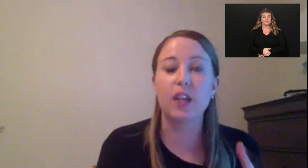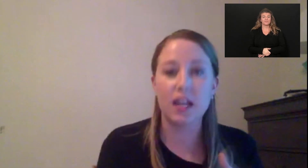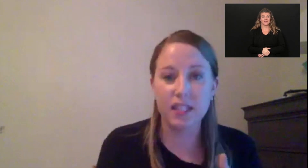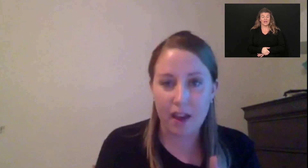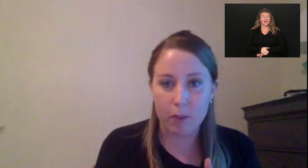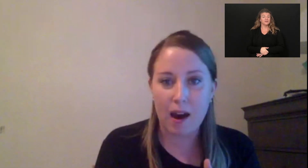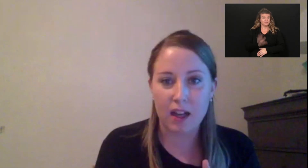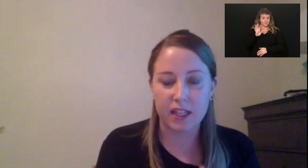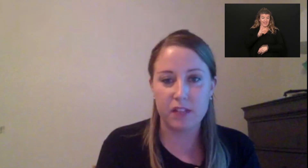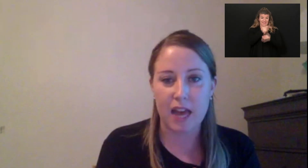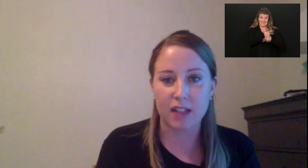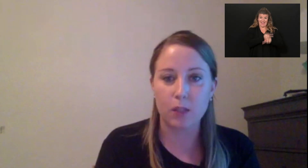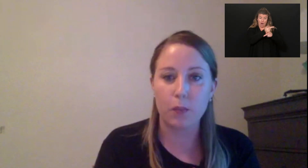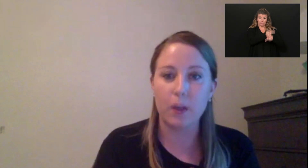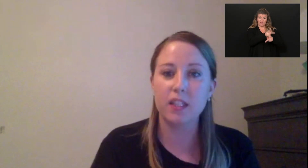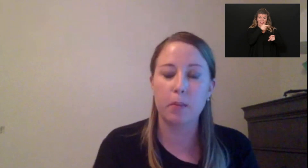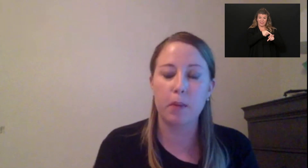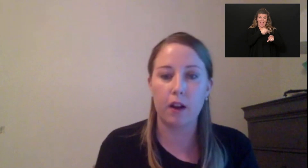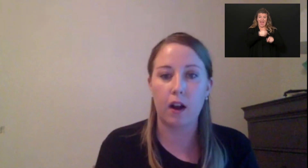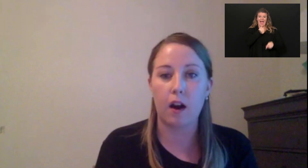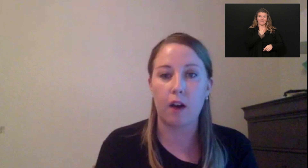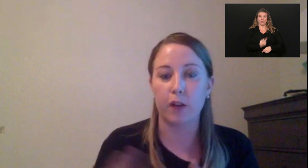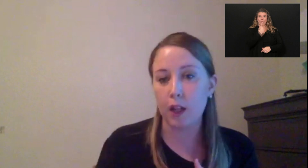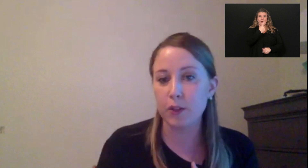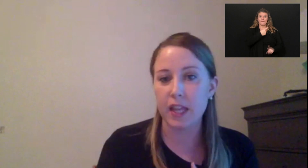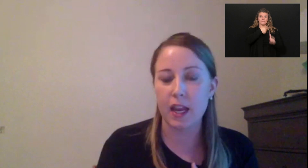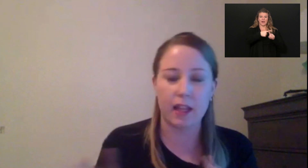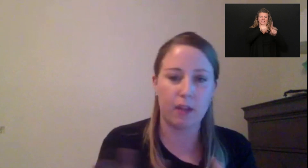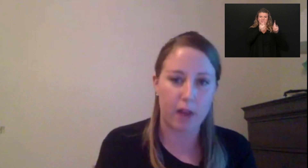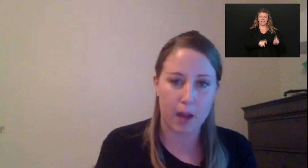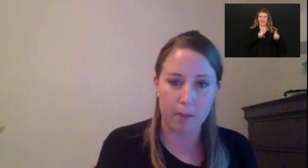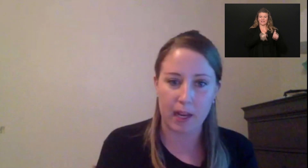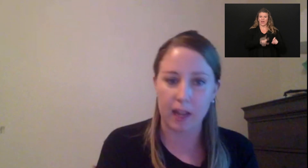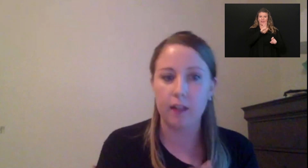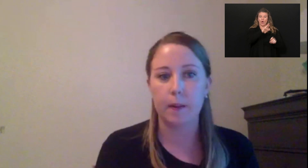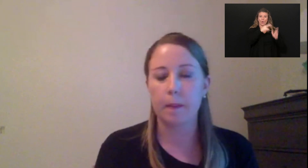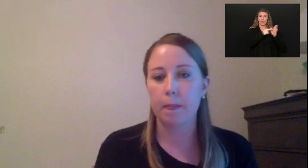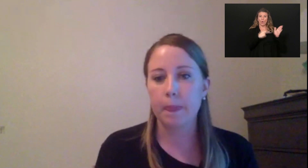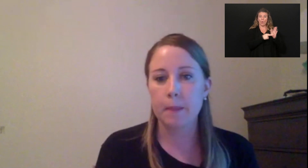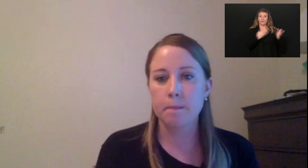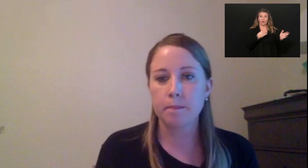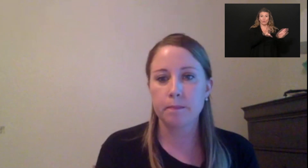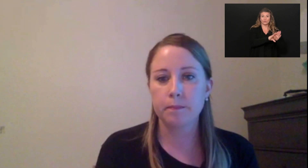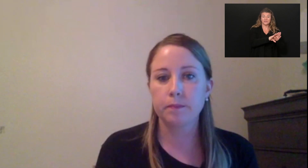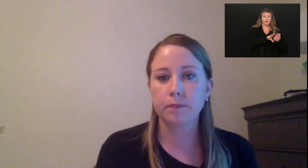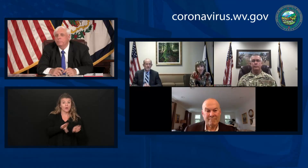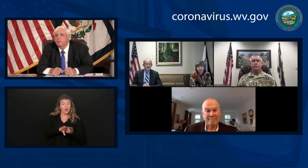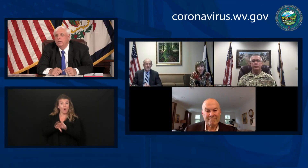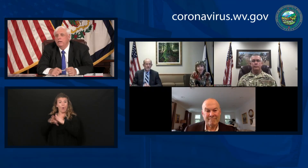daycare does have a positive test, what is the protocol for closing and then reopening?